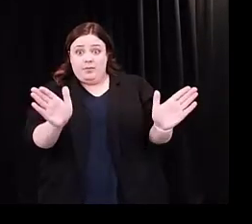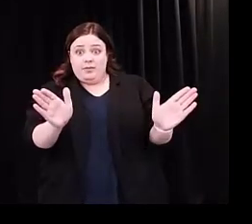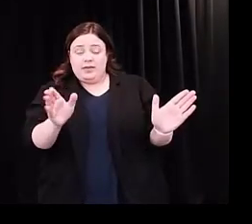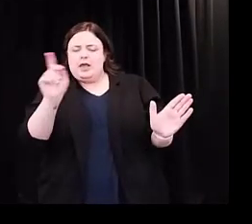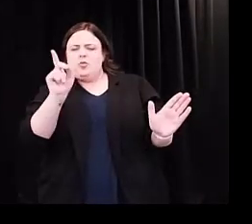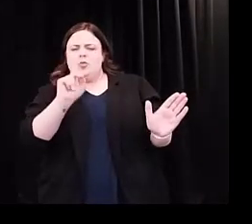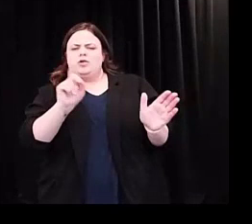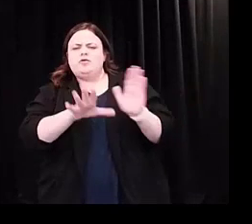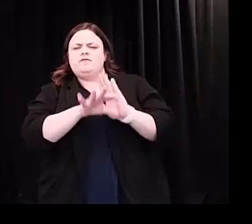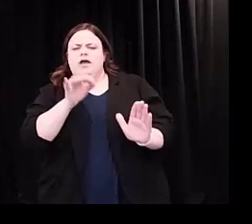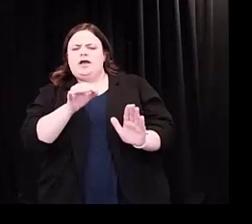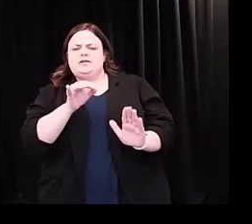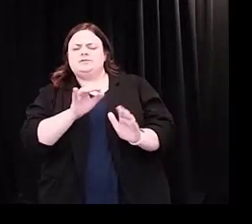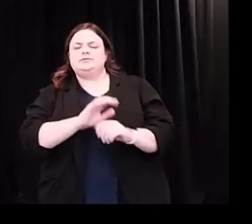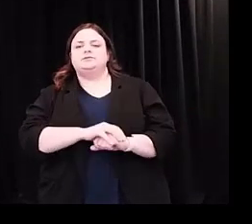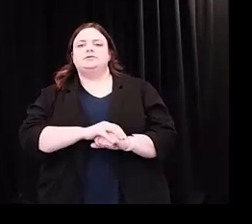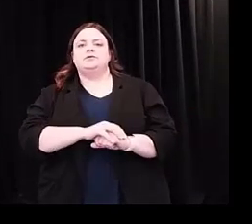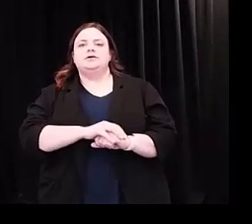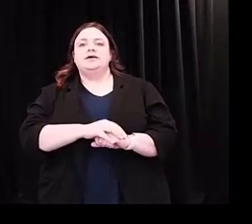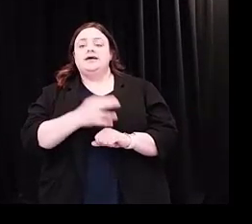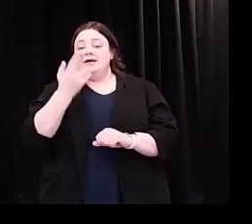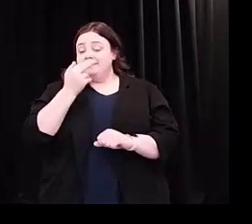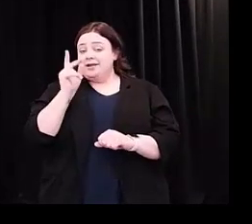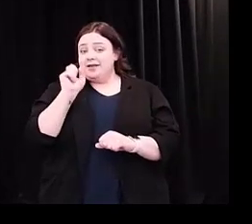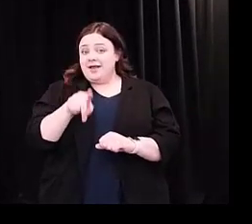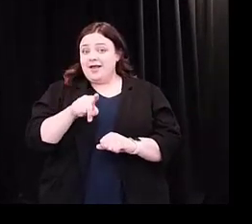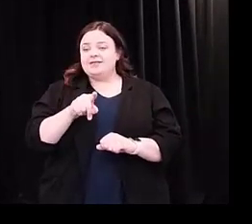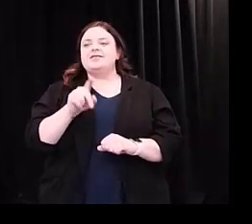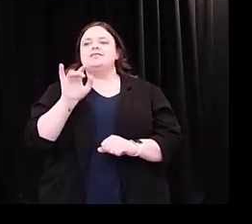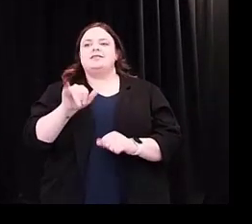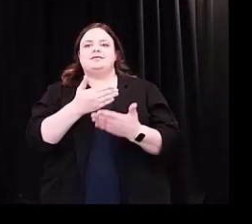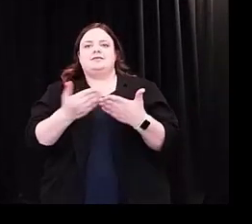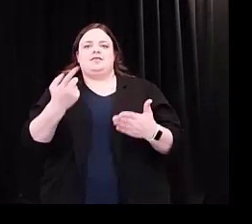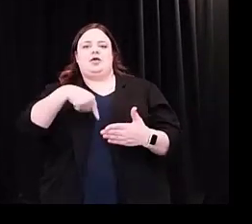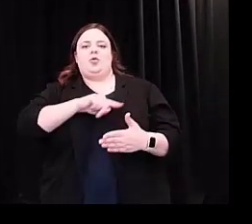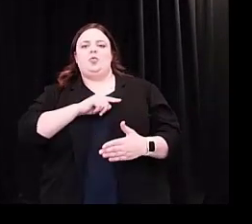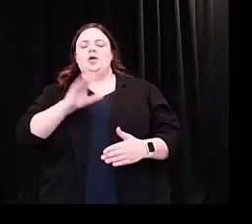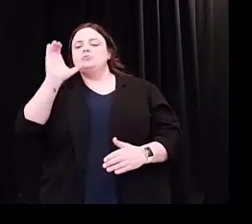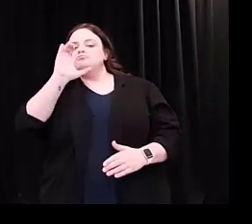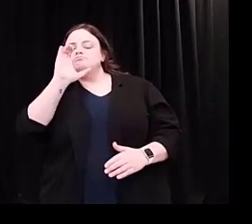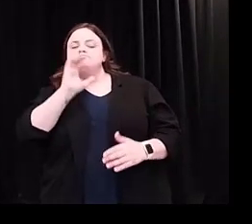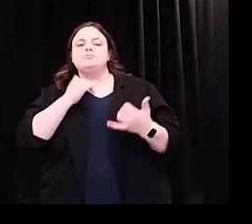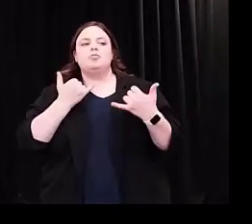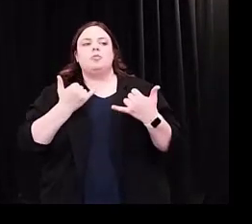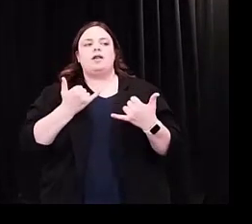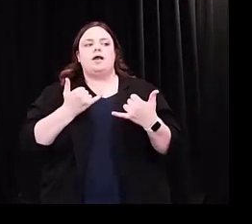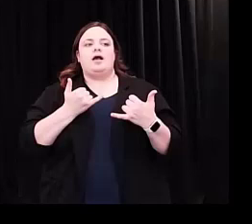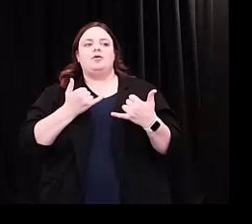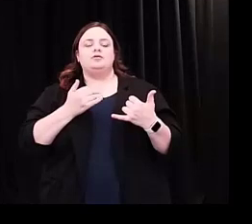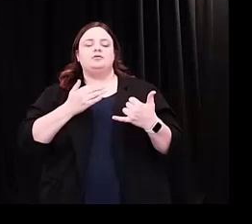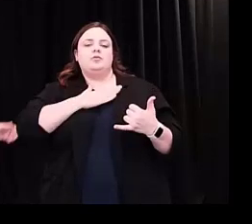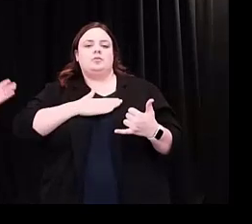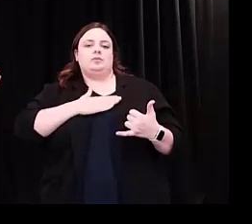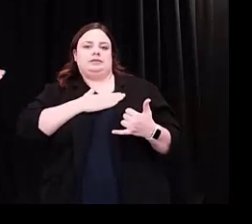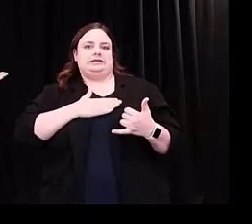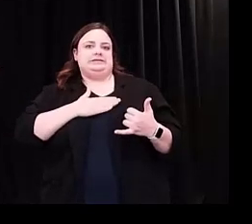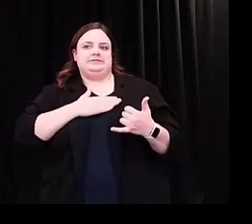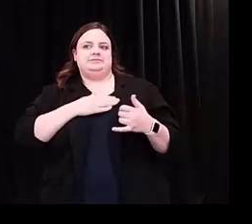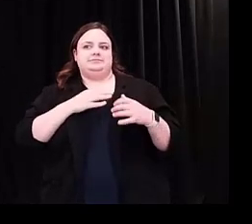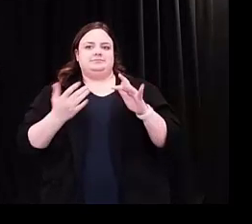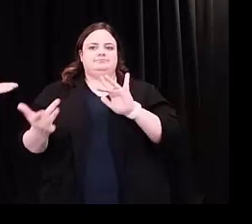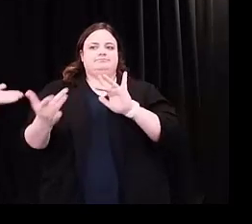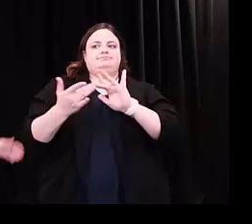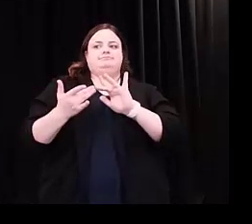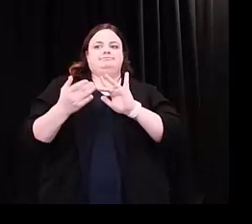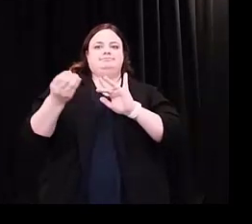find them? Funny you should ask. That's something we're exploring right now. So please feel free to get in touch with